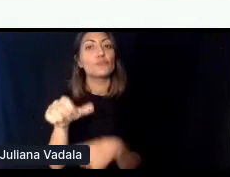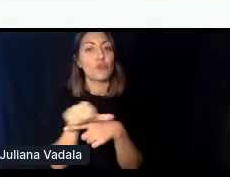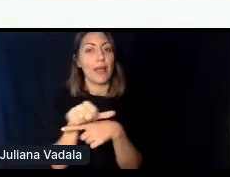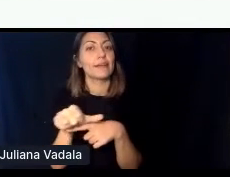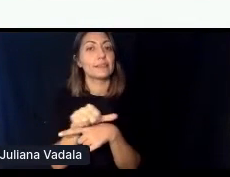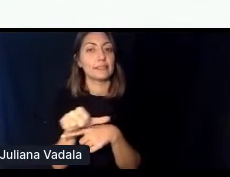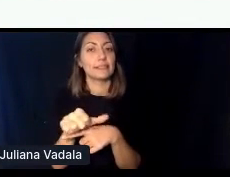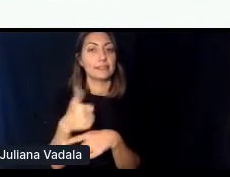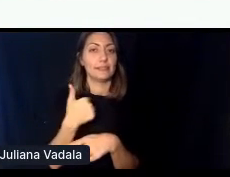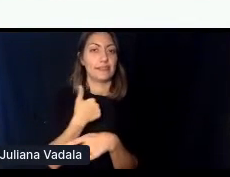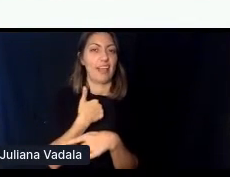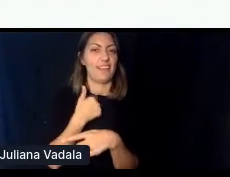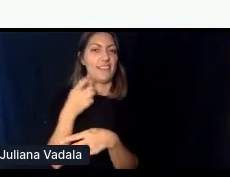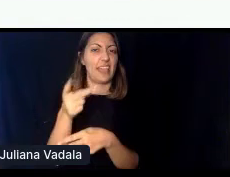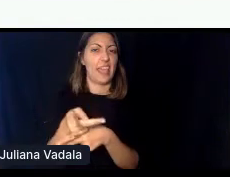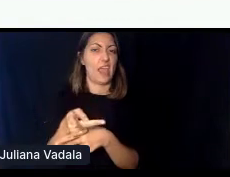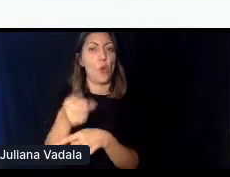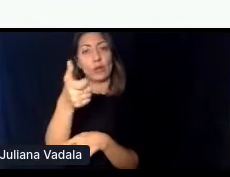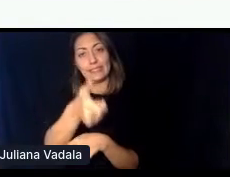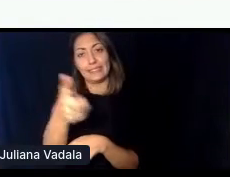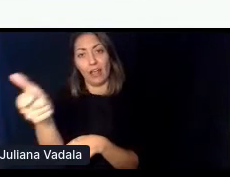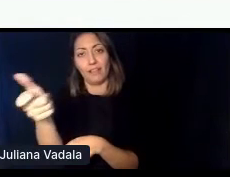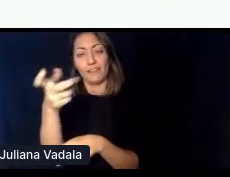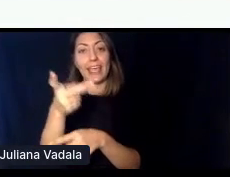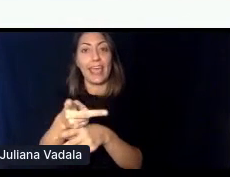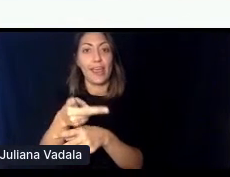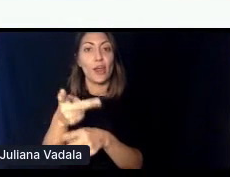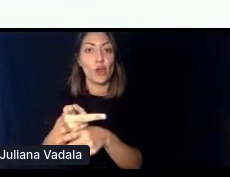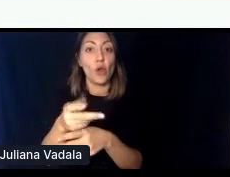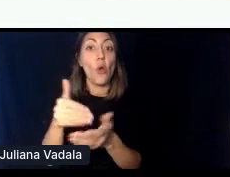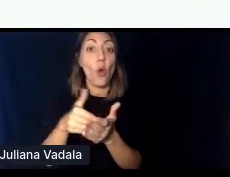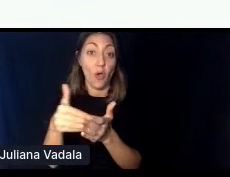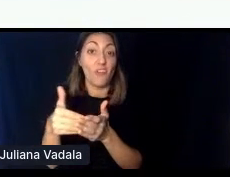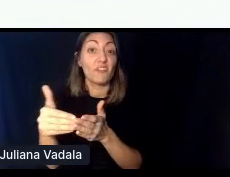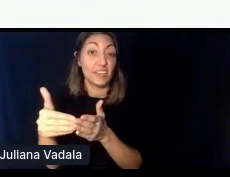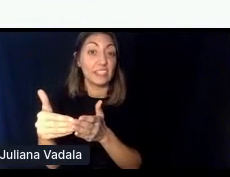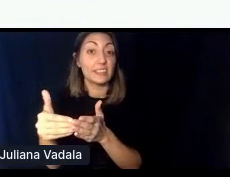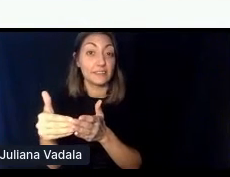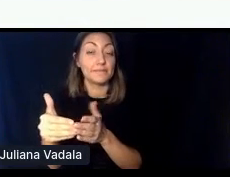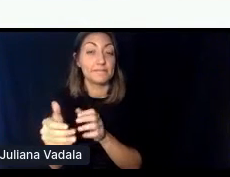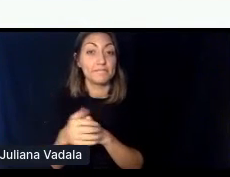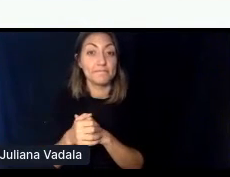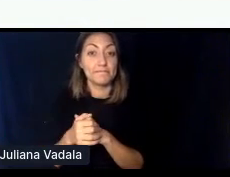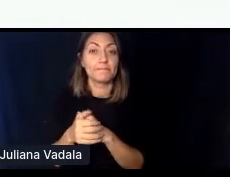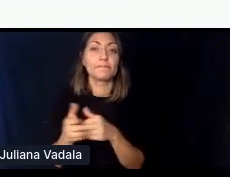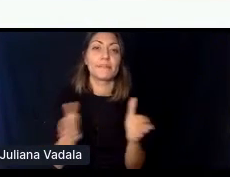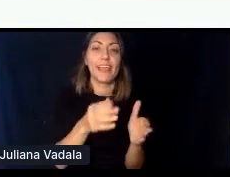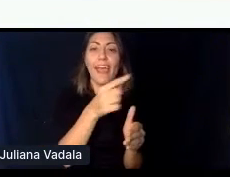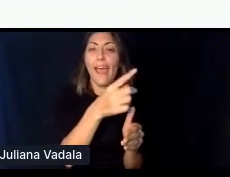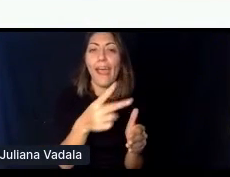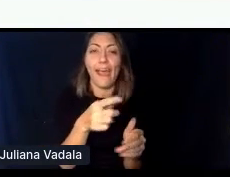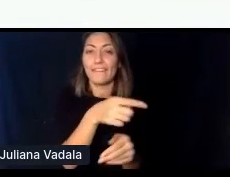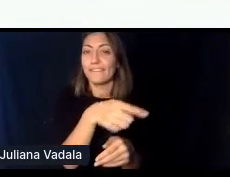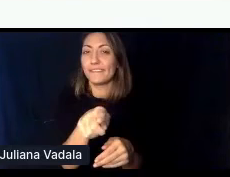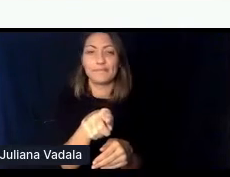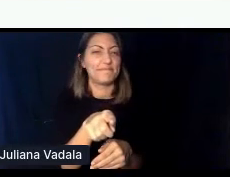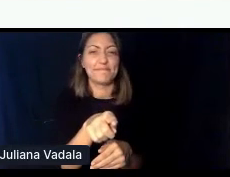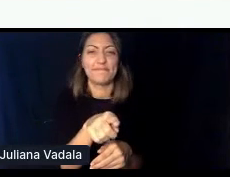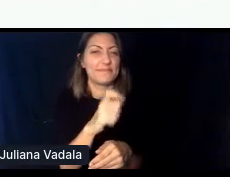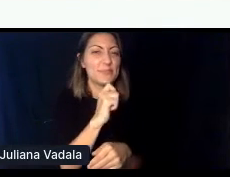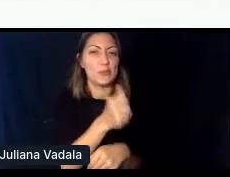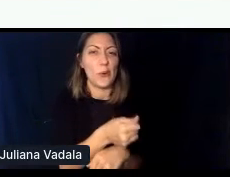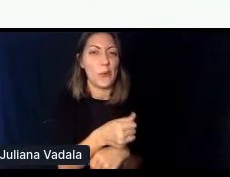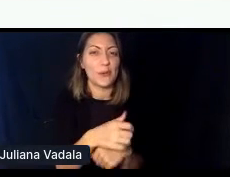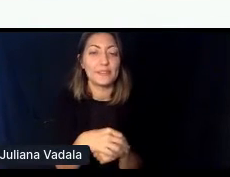And I have to admit that I feel guilty sometimes when I'm not working like the long hours that I know some of my colleagues do. I mean, the last few